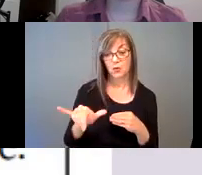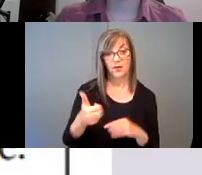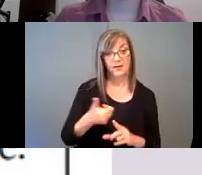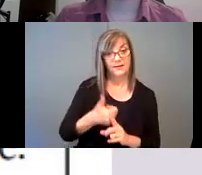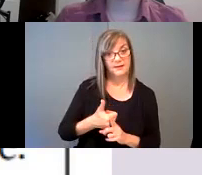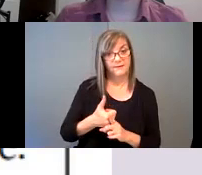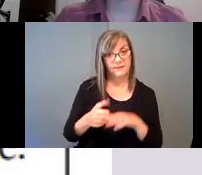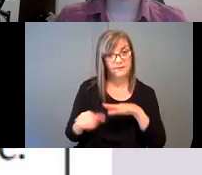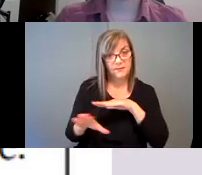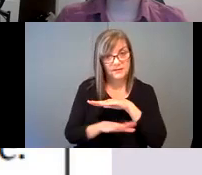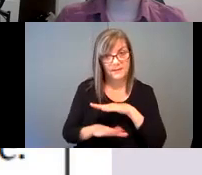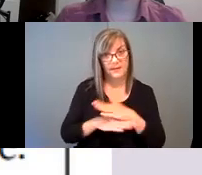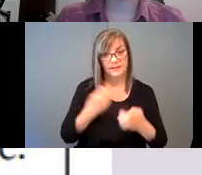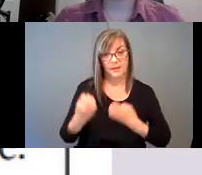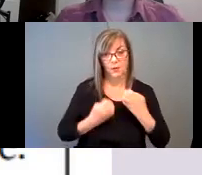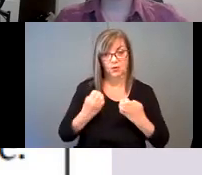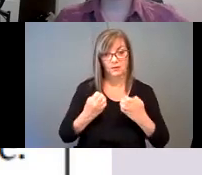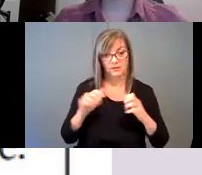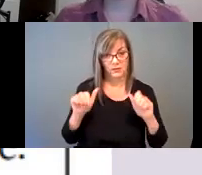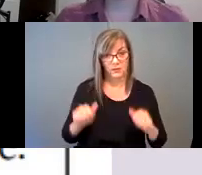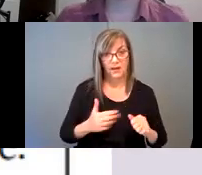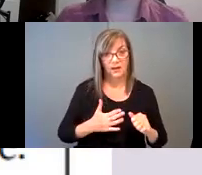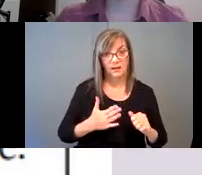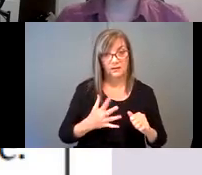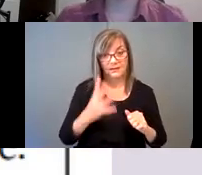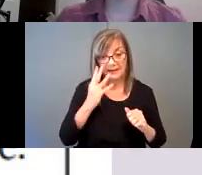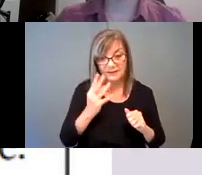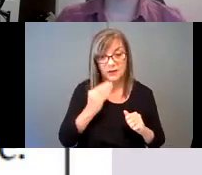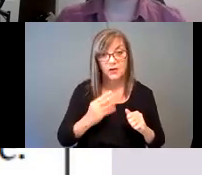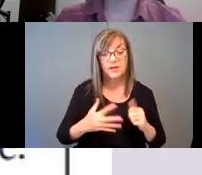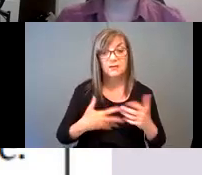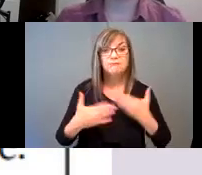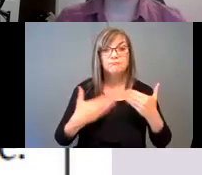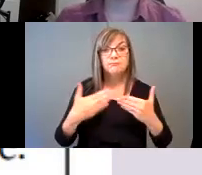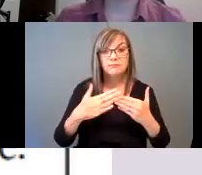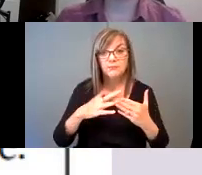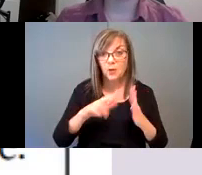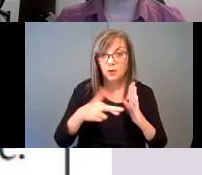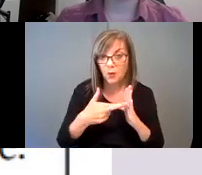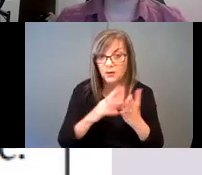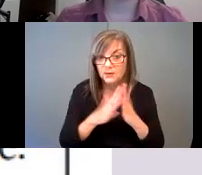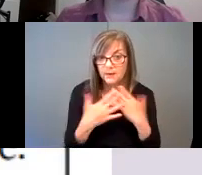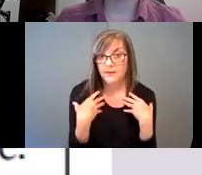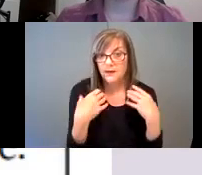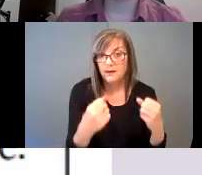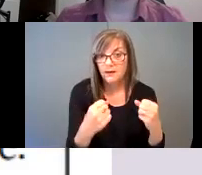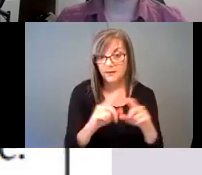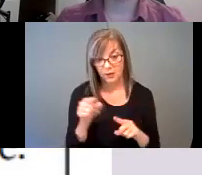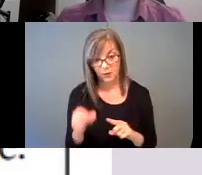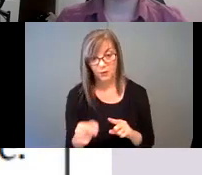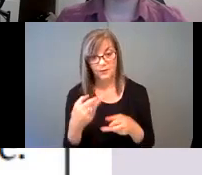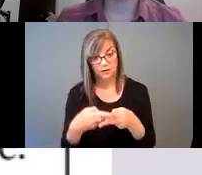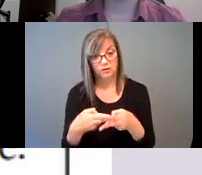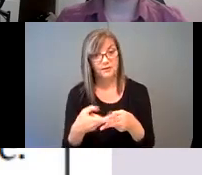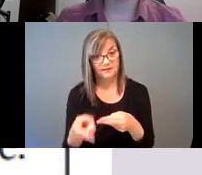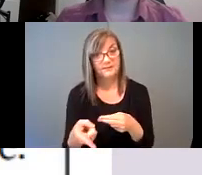emotions that can be experienced and have this role in healing. But as you mentioned, and we'll talk about this in